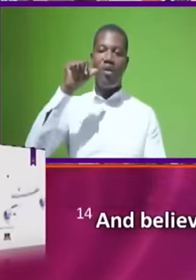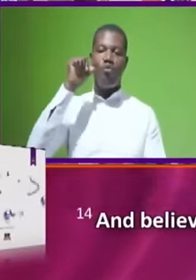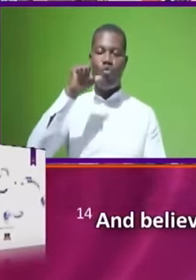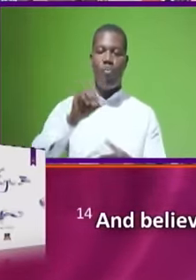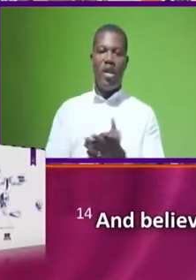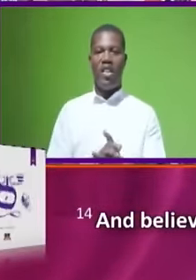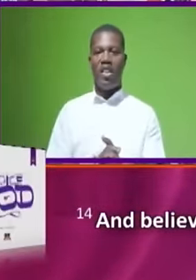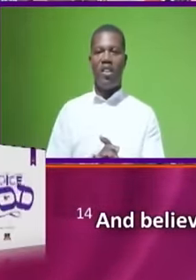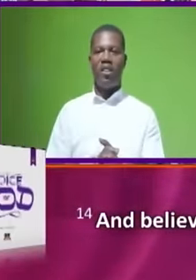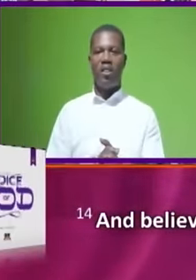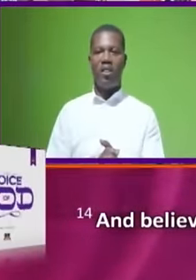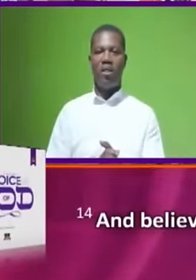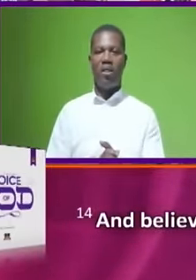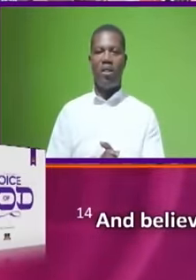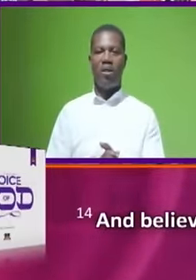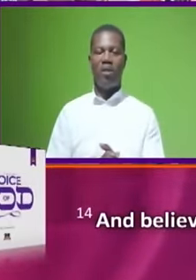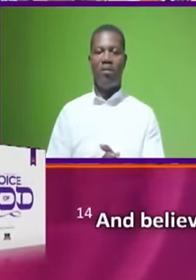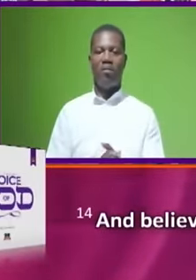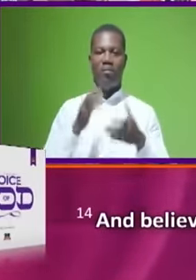Both of men and women.